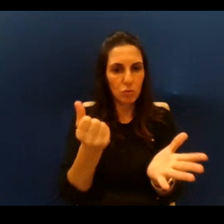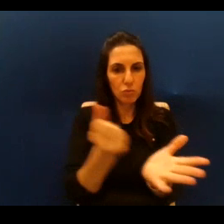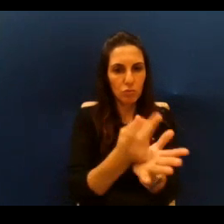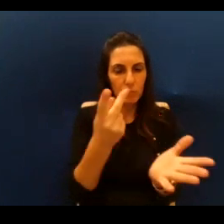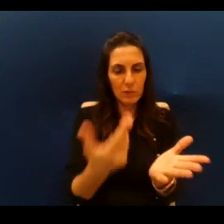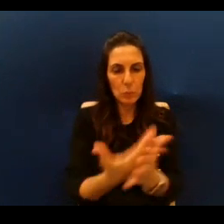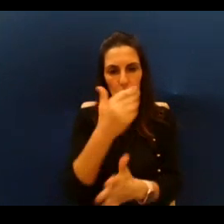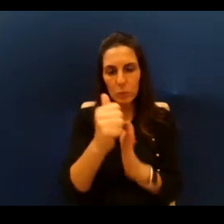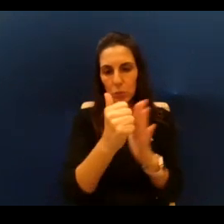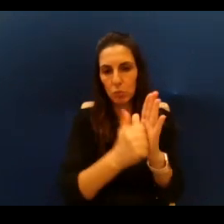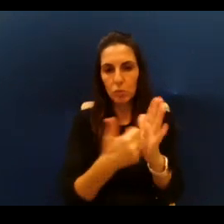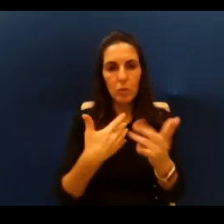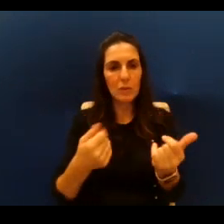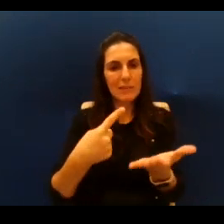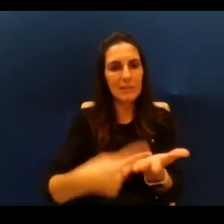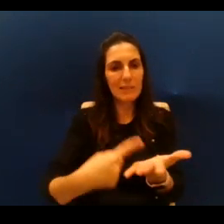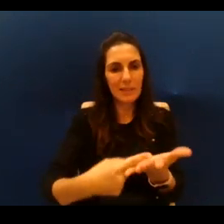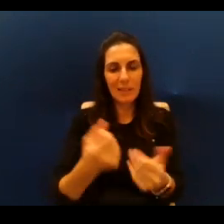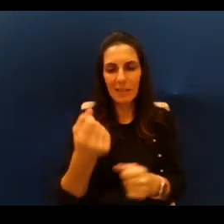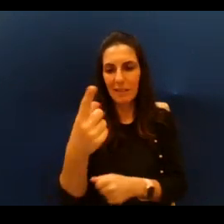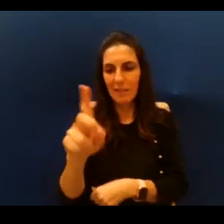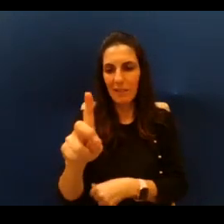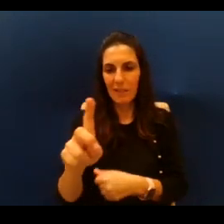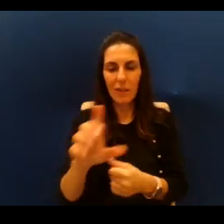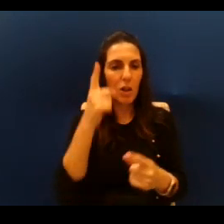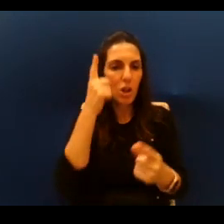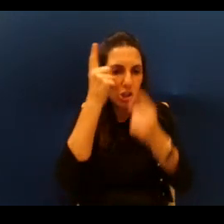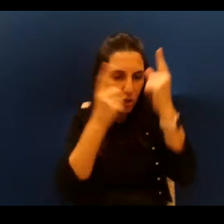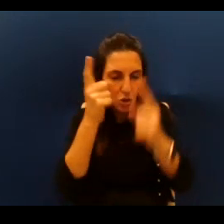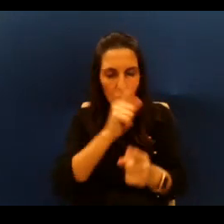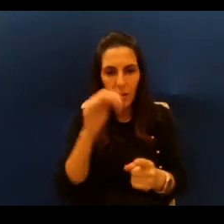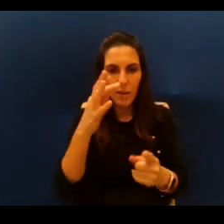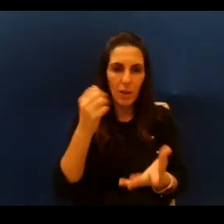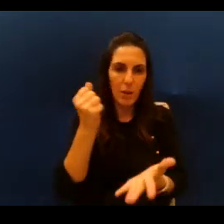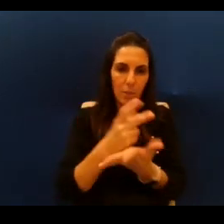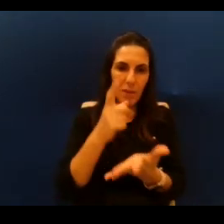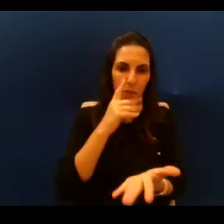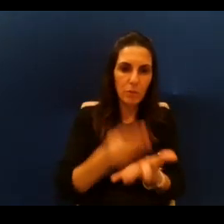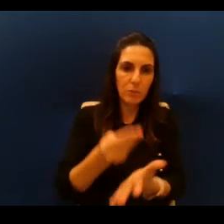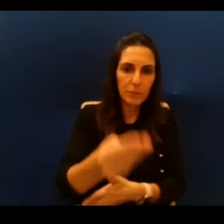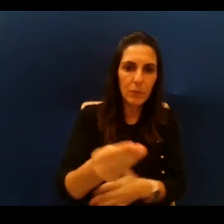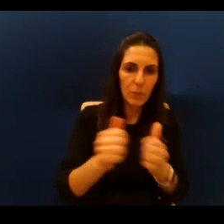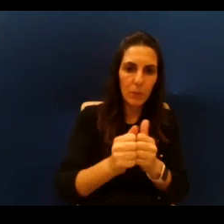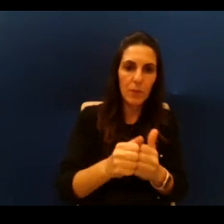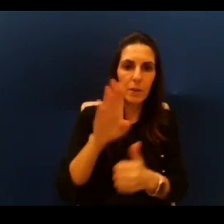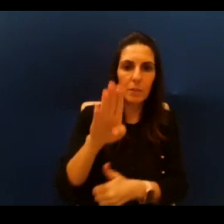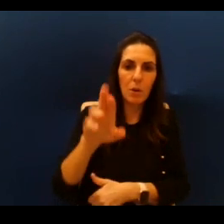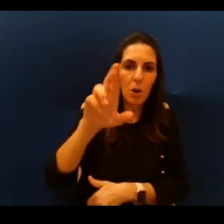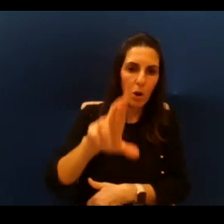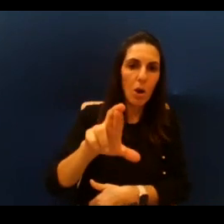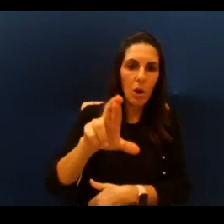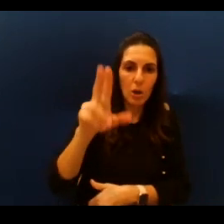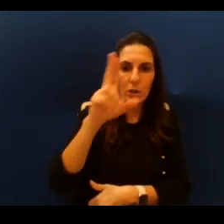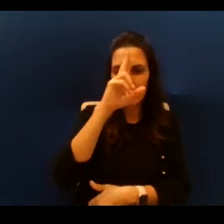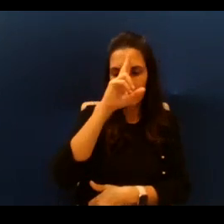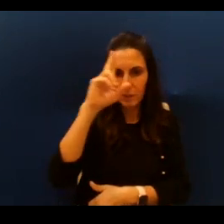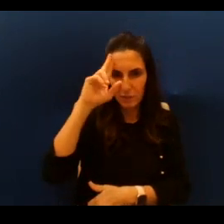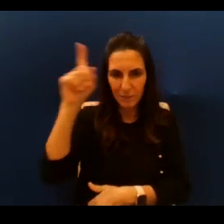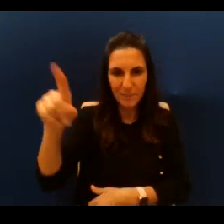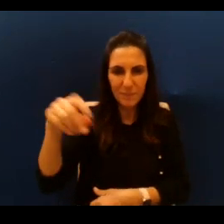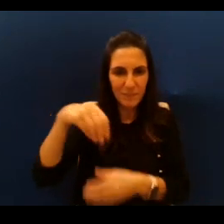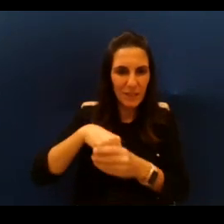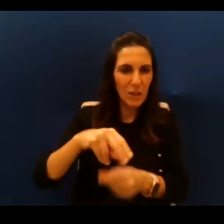Now let's address 11D, consideration and approval of a purchase and sale agreement with Boca Raton Regional Hospital, Inc. for a vacant lot located at